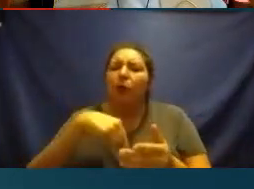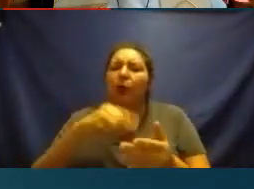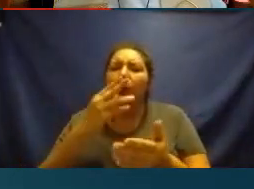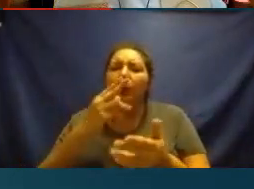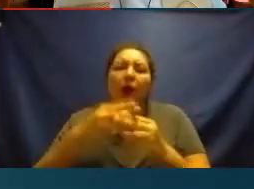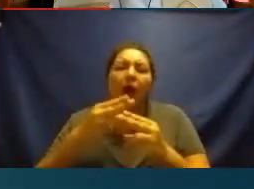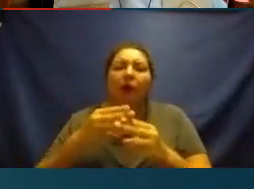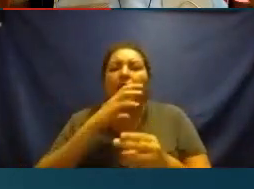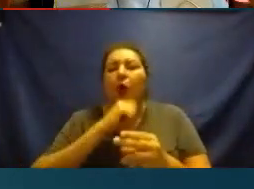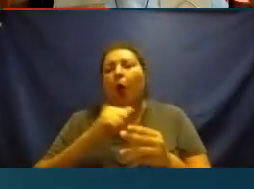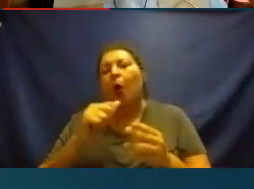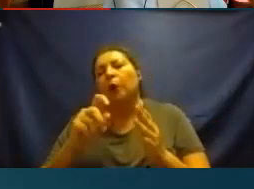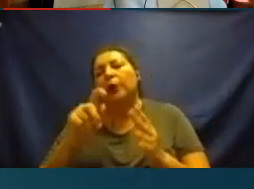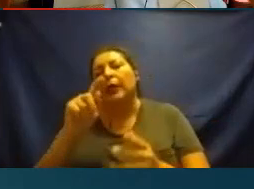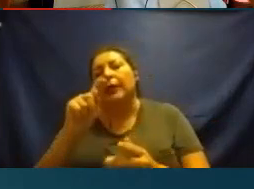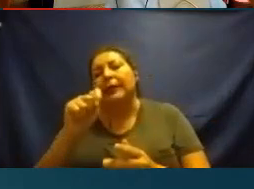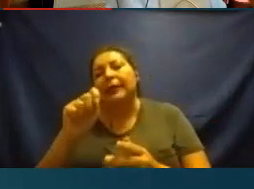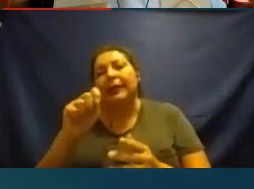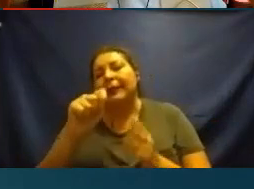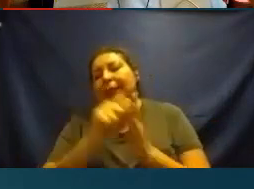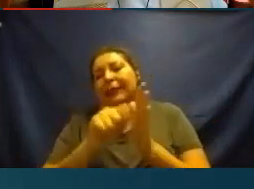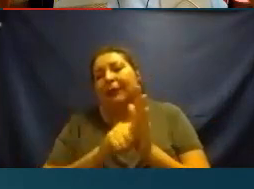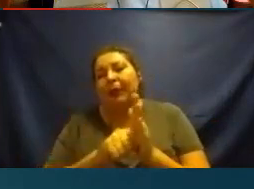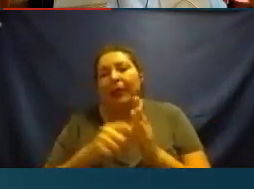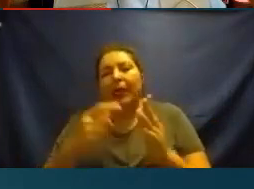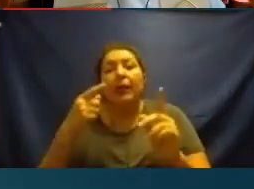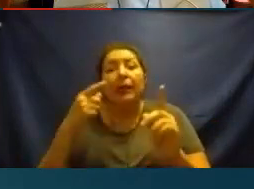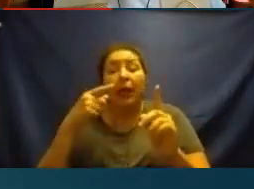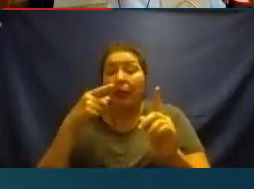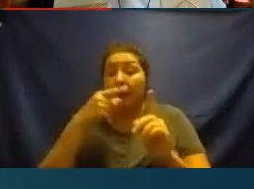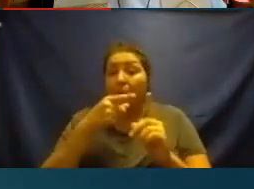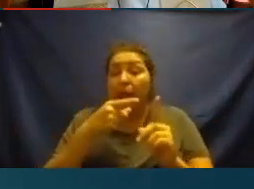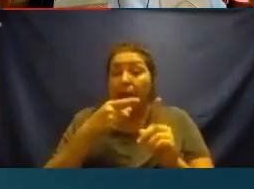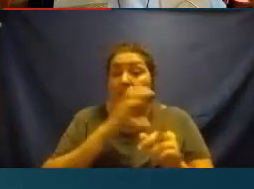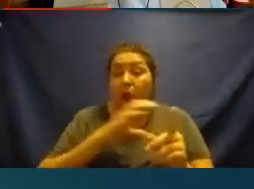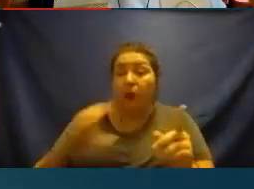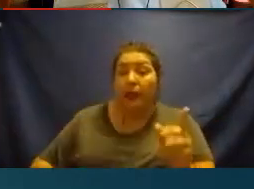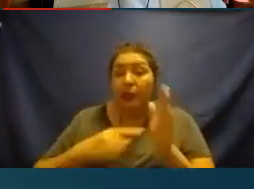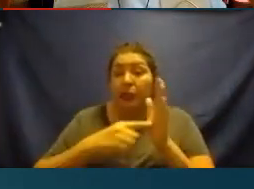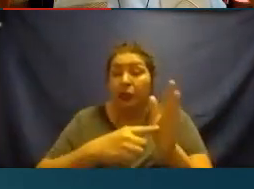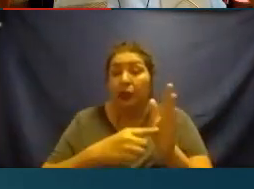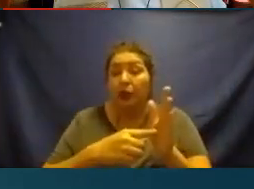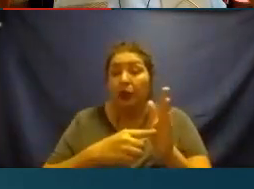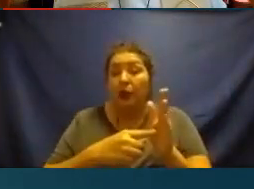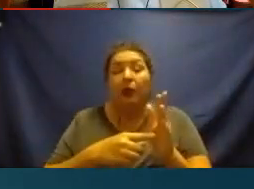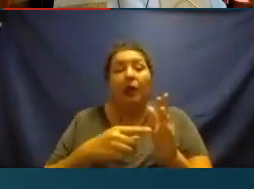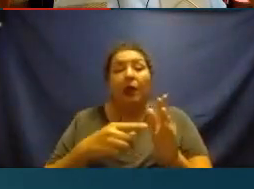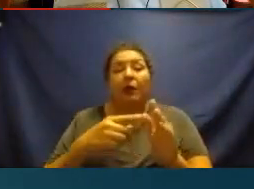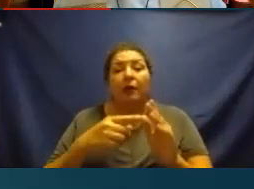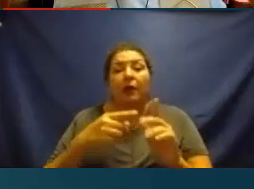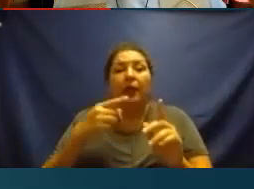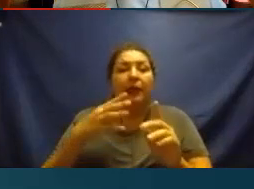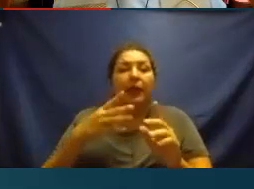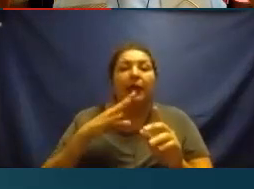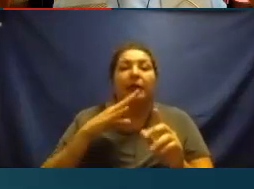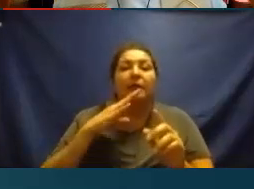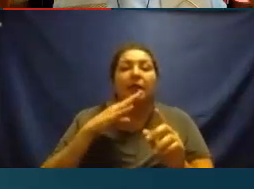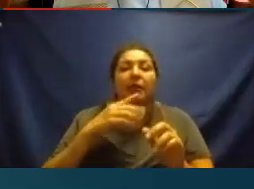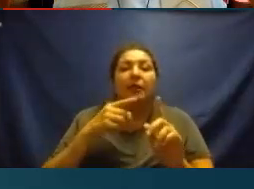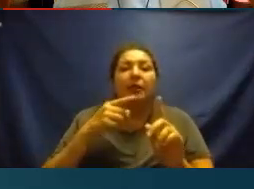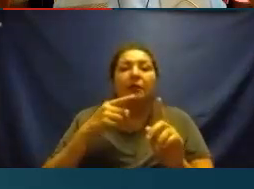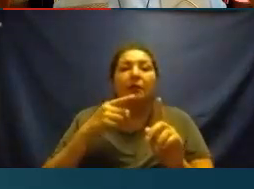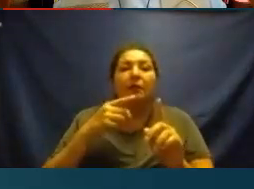Old Testament points to Christ. He used the Old Testament to show the two disciples that it was necessary that